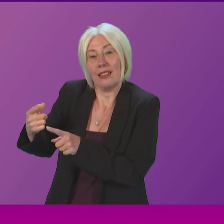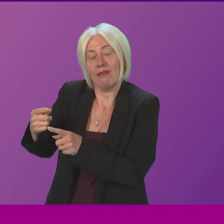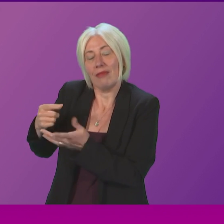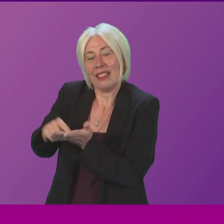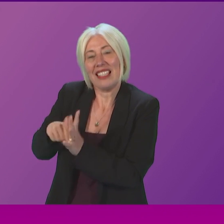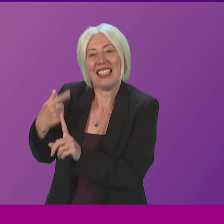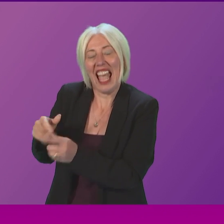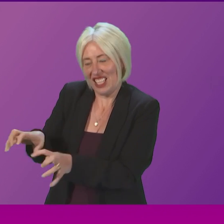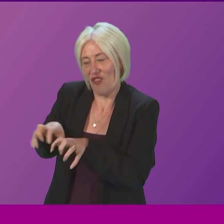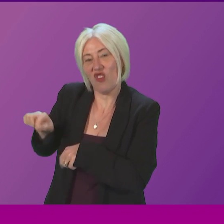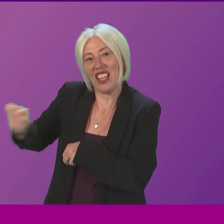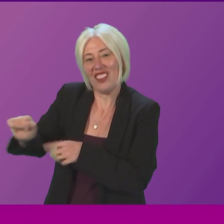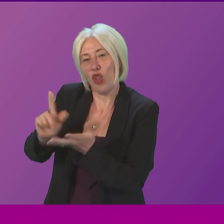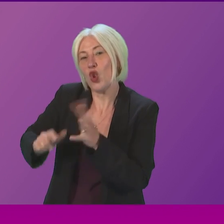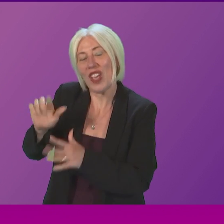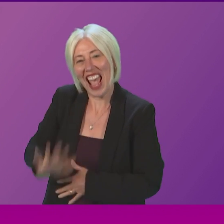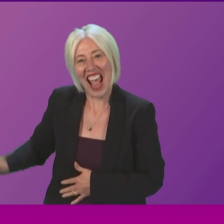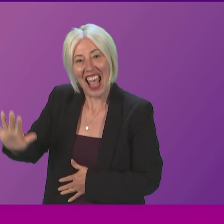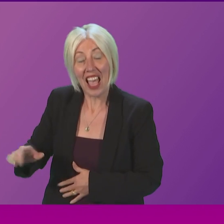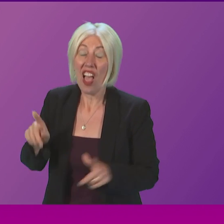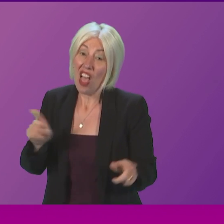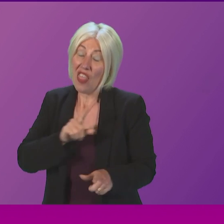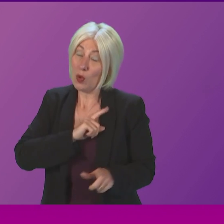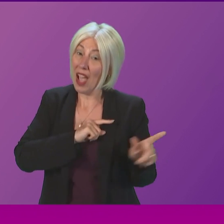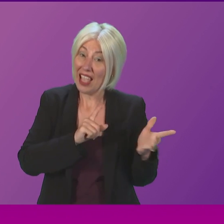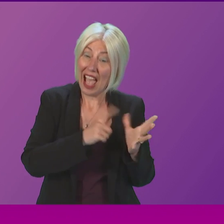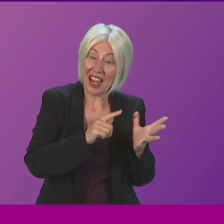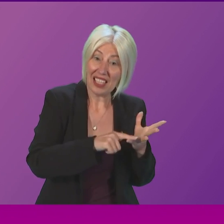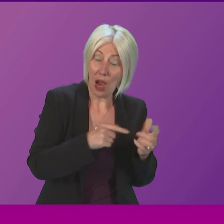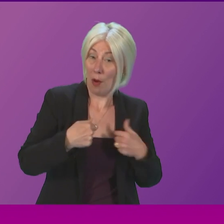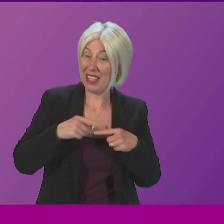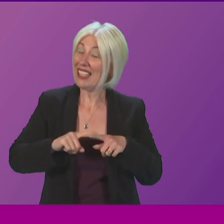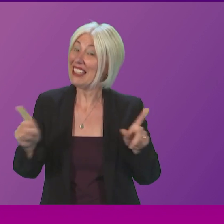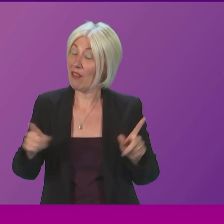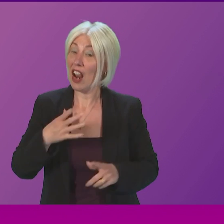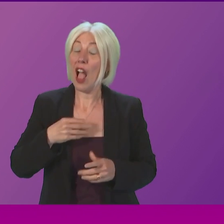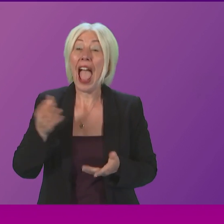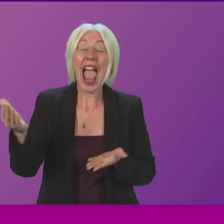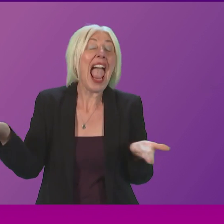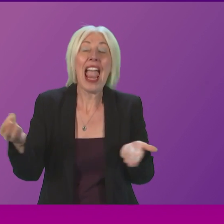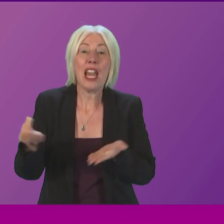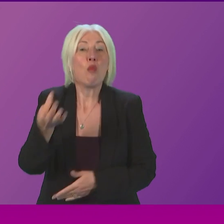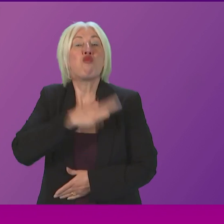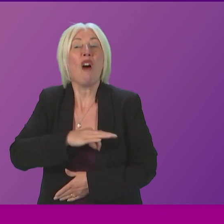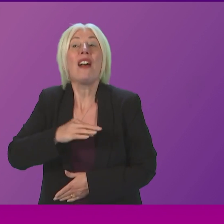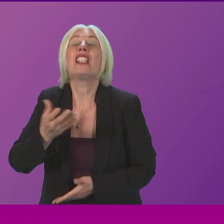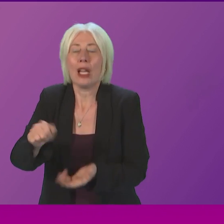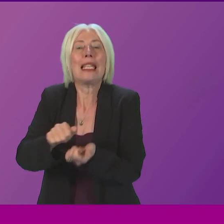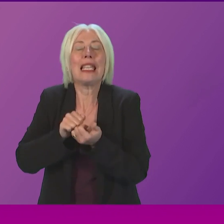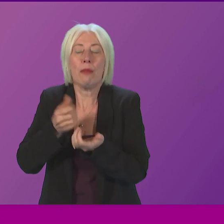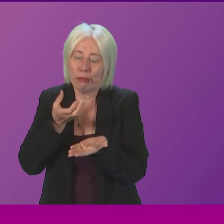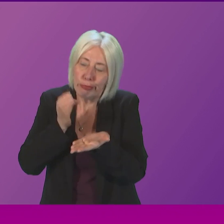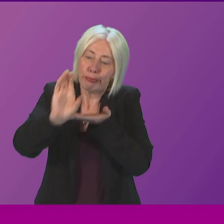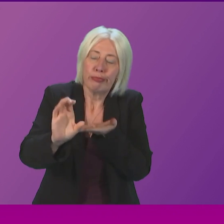freezes, for the rest of the UK. The difference between Anna Sarwar and I is I want to keep the profit that is made and invest it in communities here